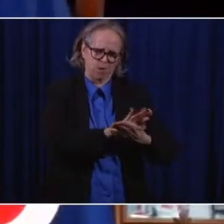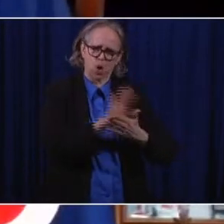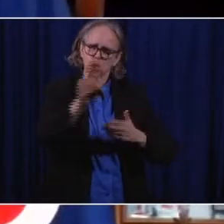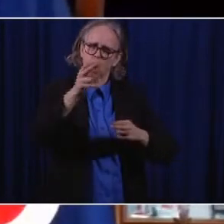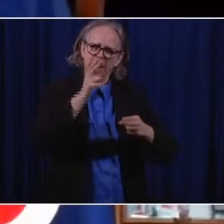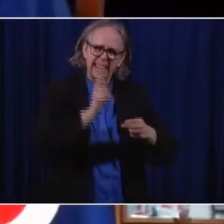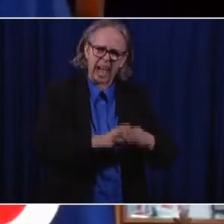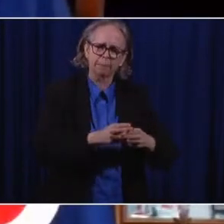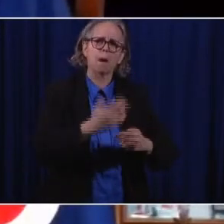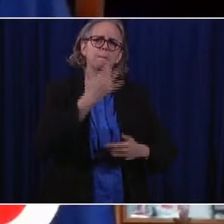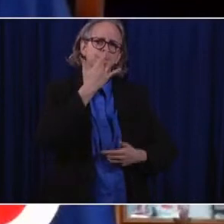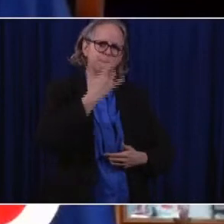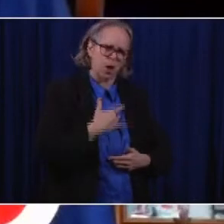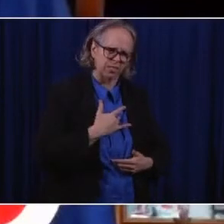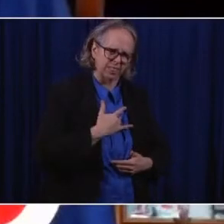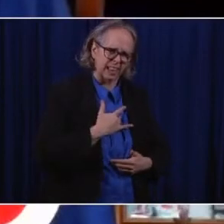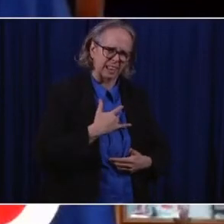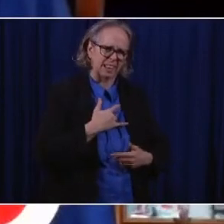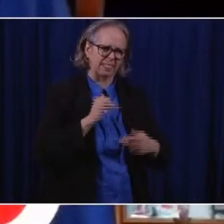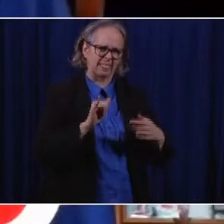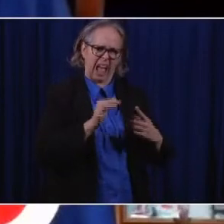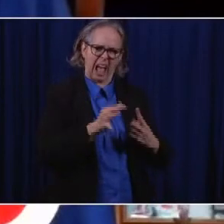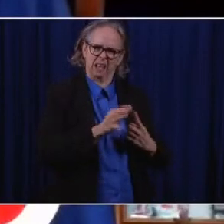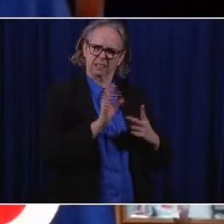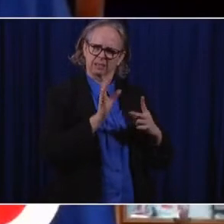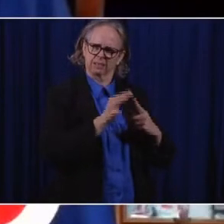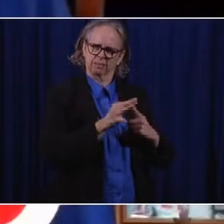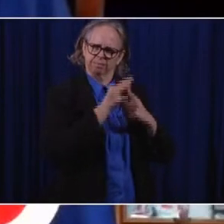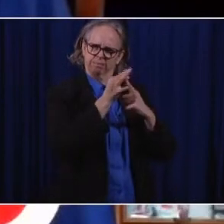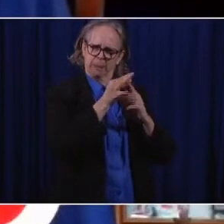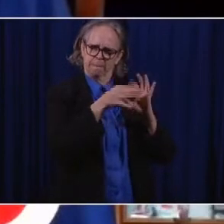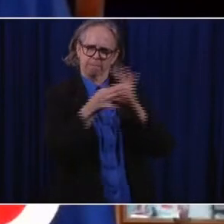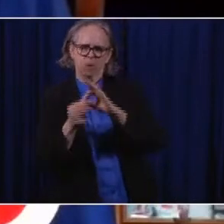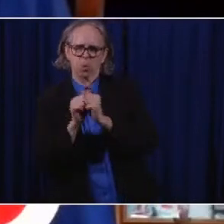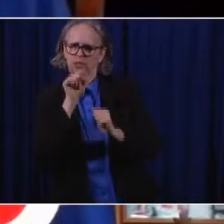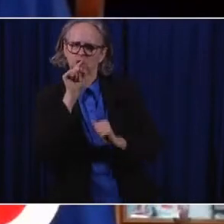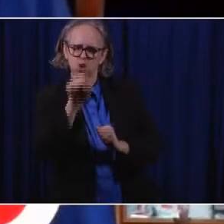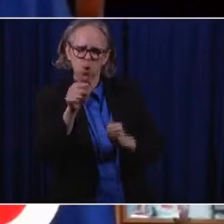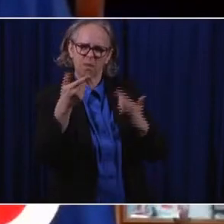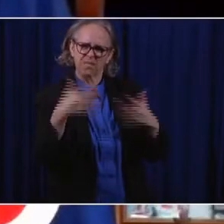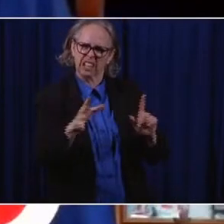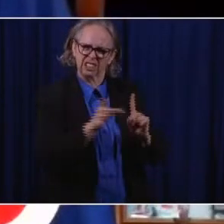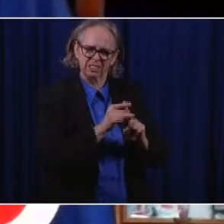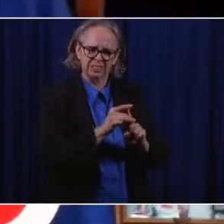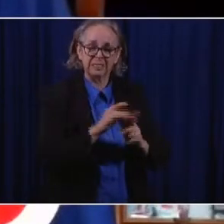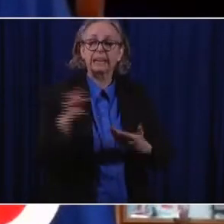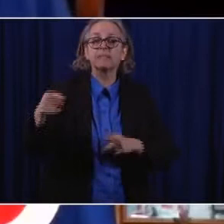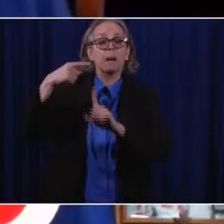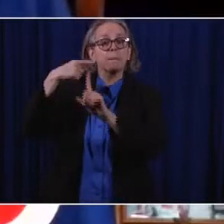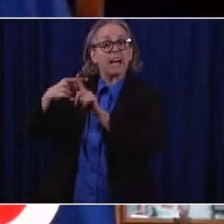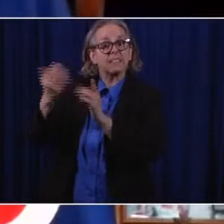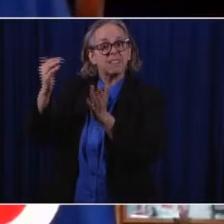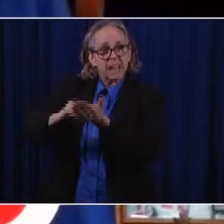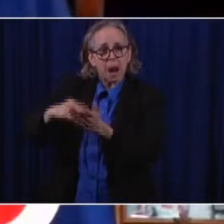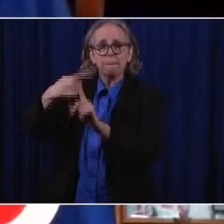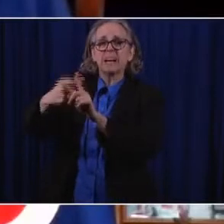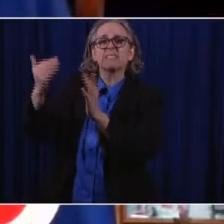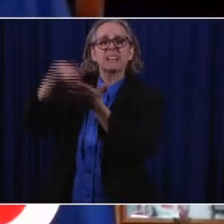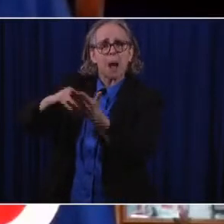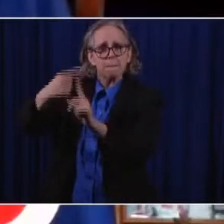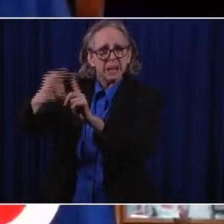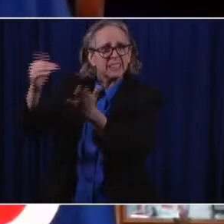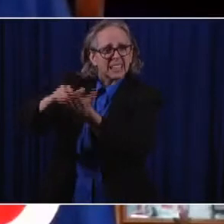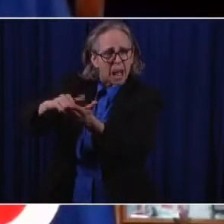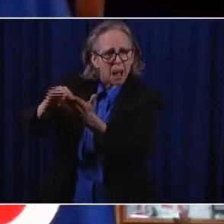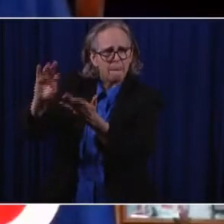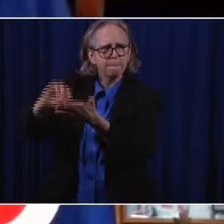And if you test multiple times positive, you're still only recorded as one case because they do use the name and the birth